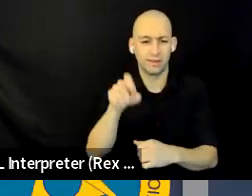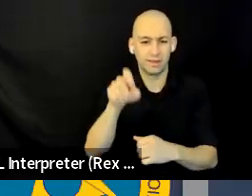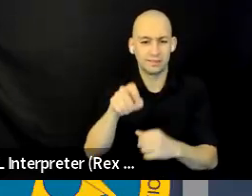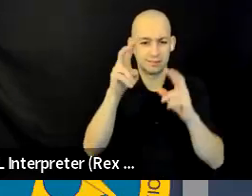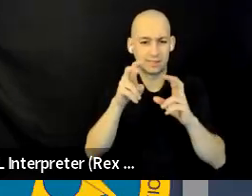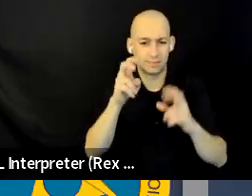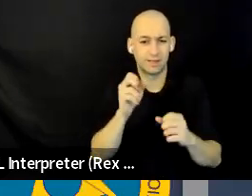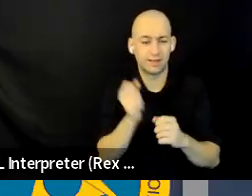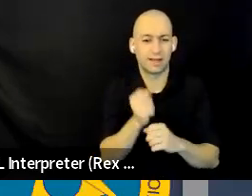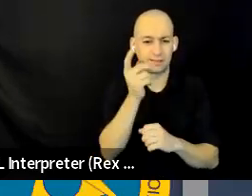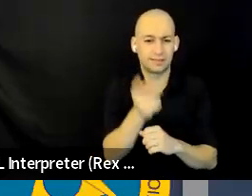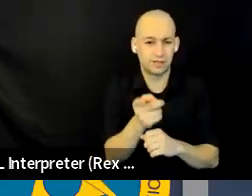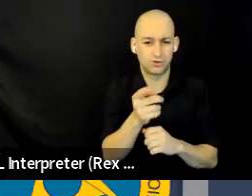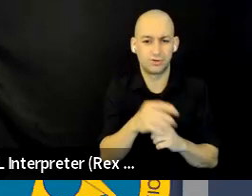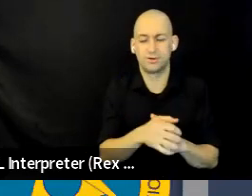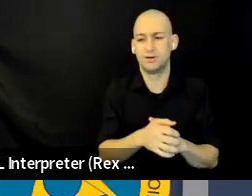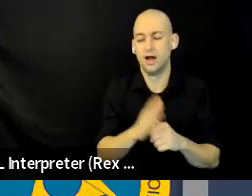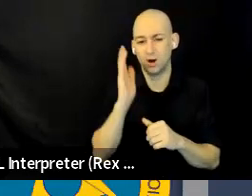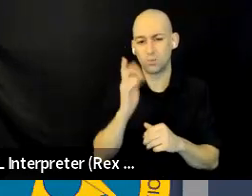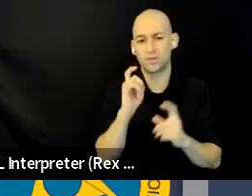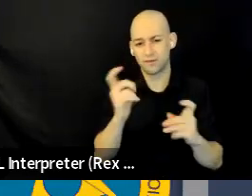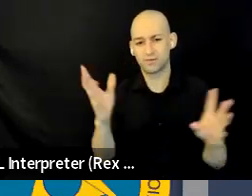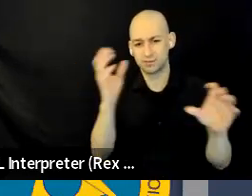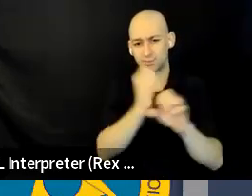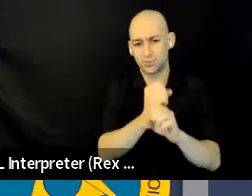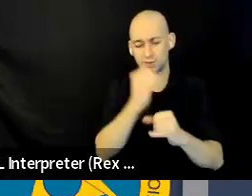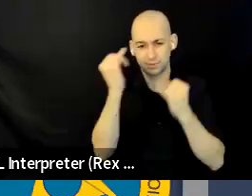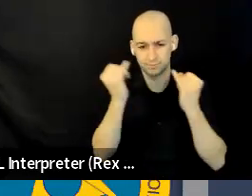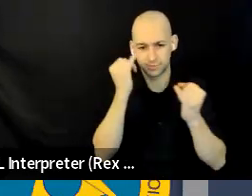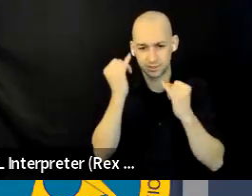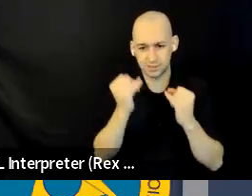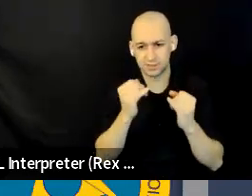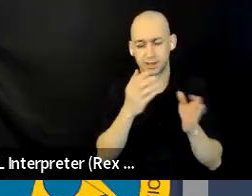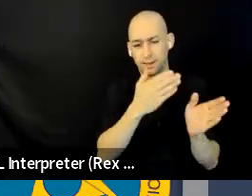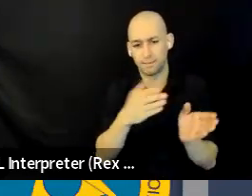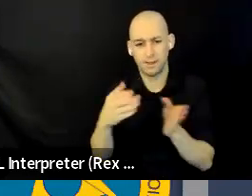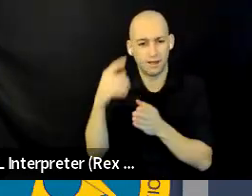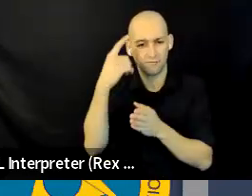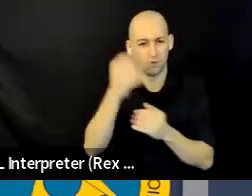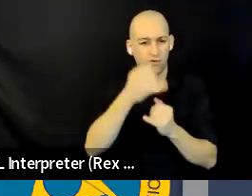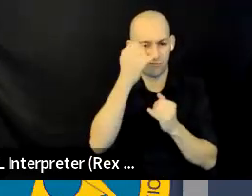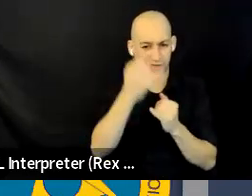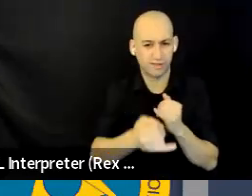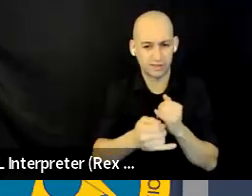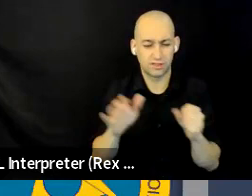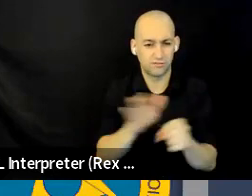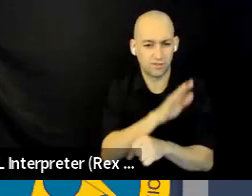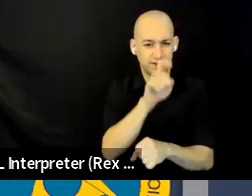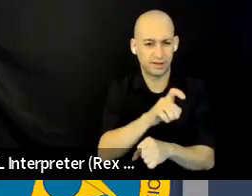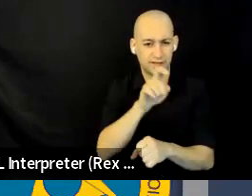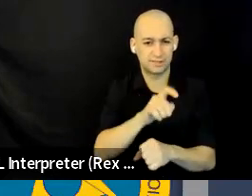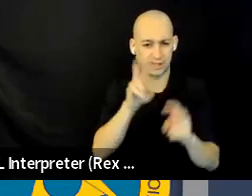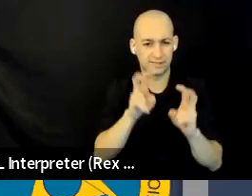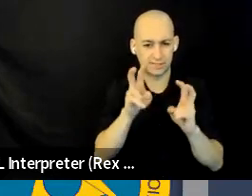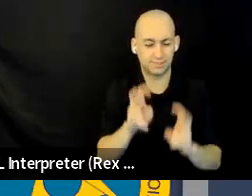provides an analysis of the summarized information and a plan for finalizing the full needs assessment. To